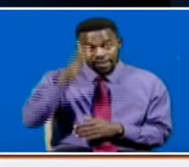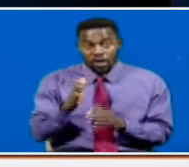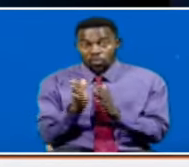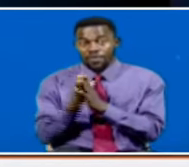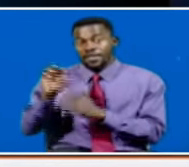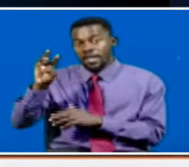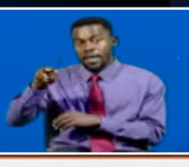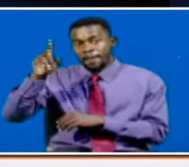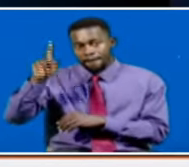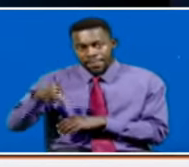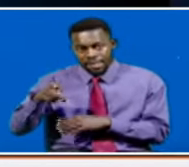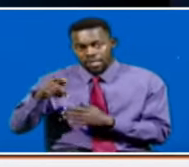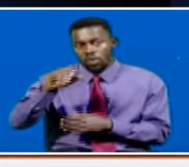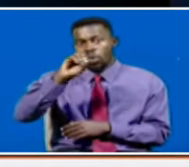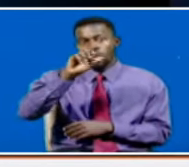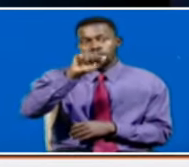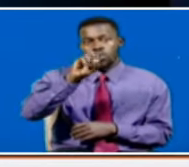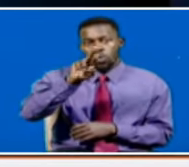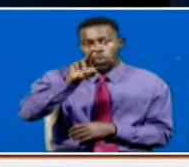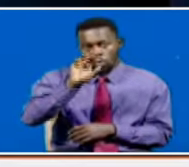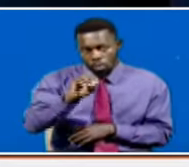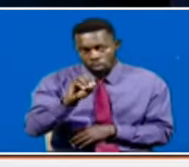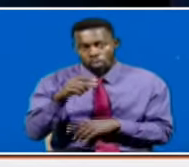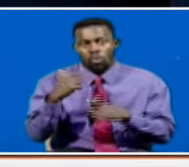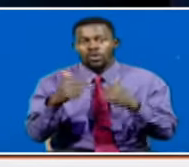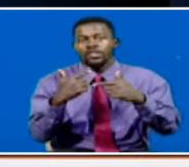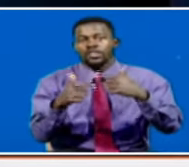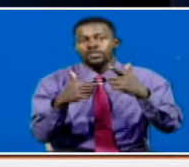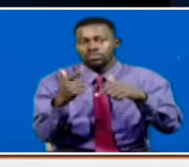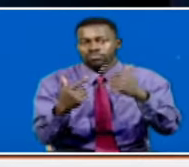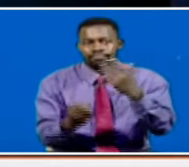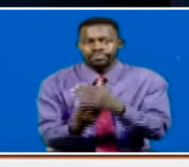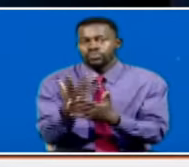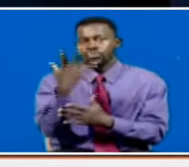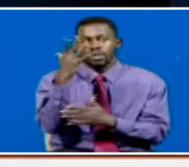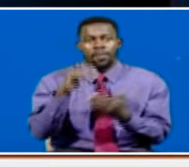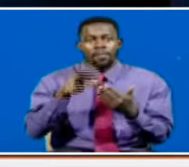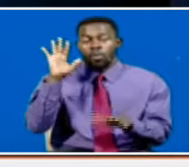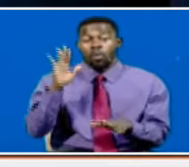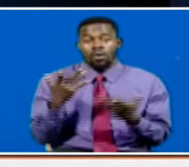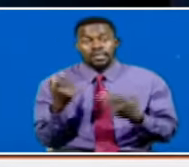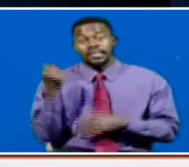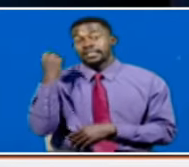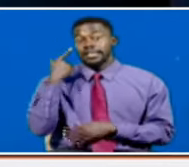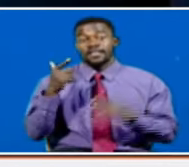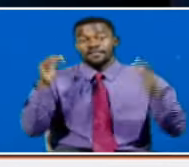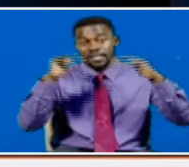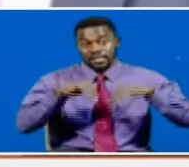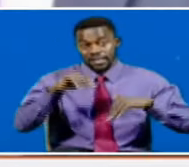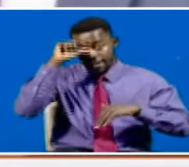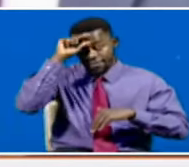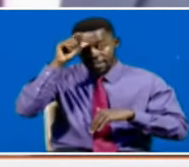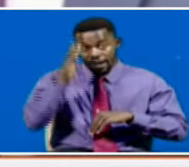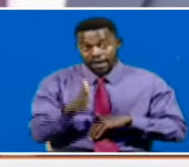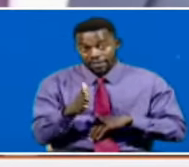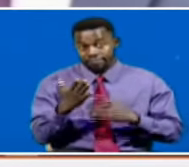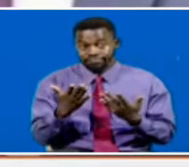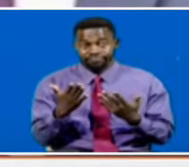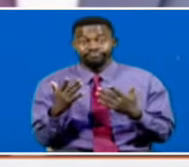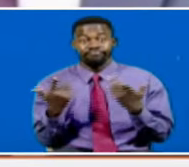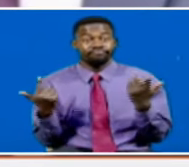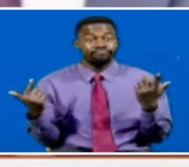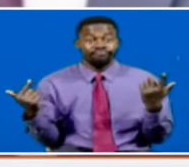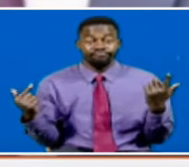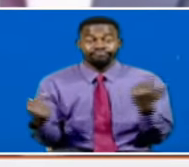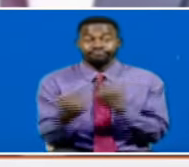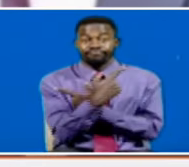Assembly Chief Whip Silvanus Osoro have continued to hit the headlines. In a recent event, the governor locked horns with the CS for